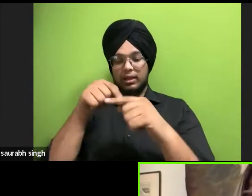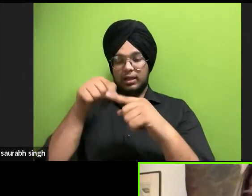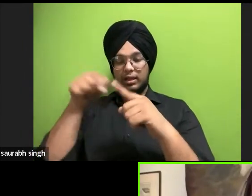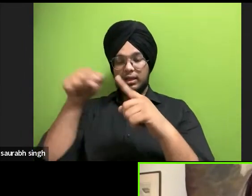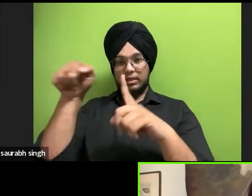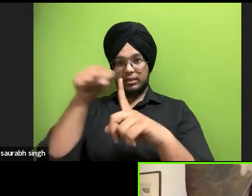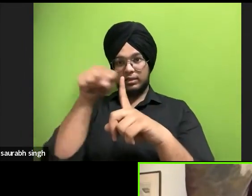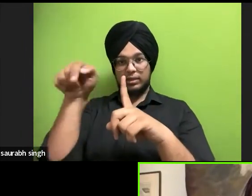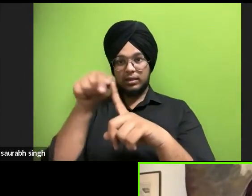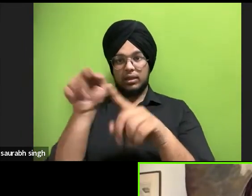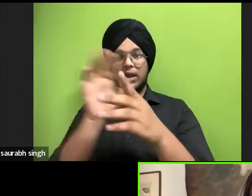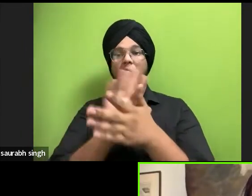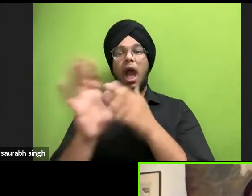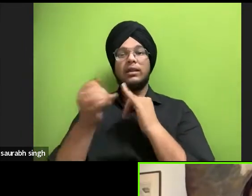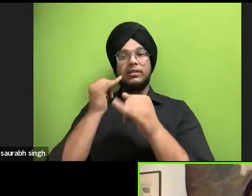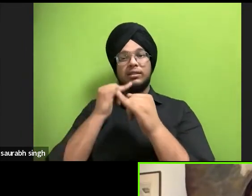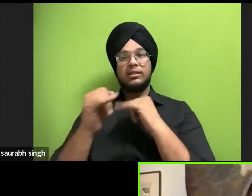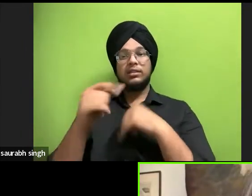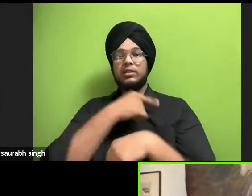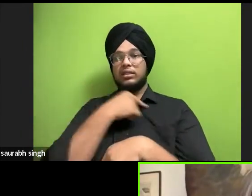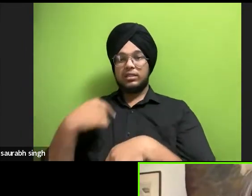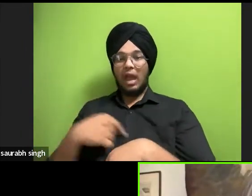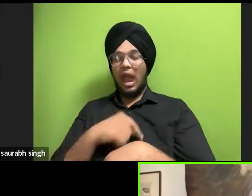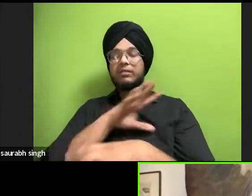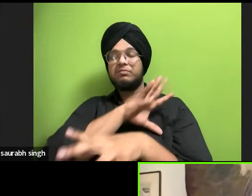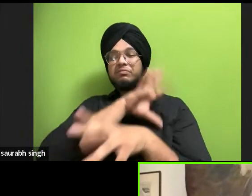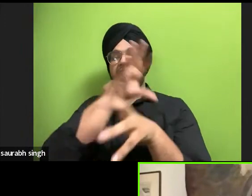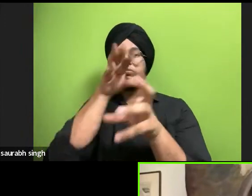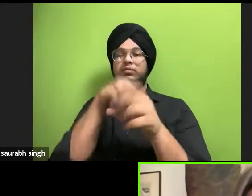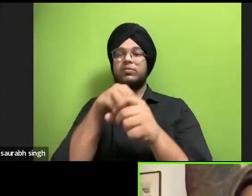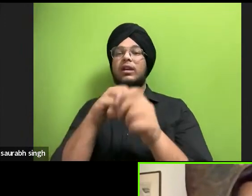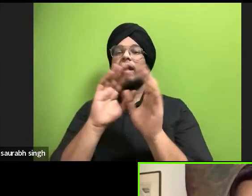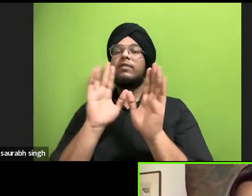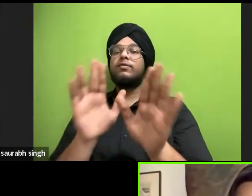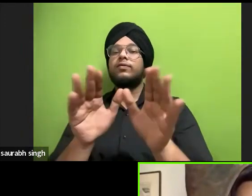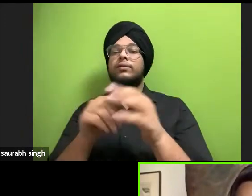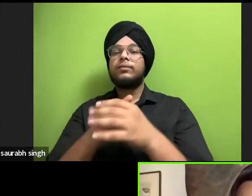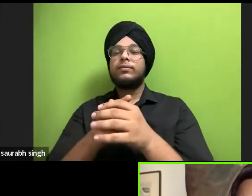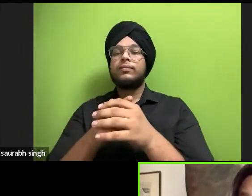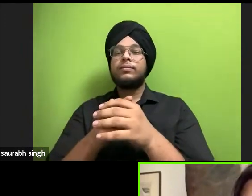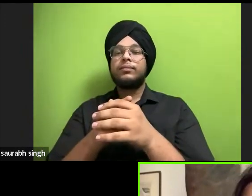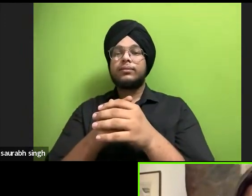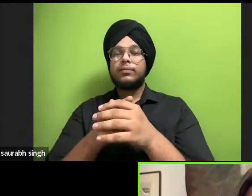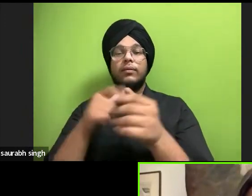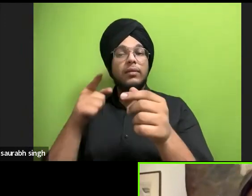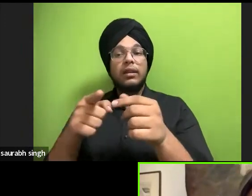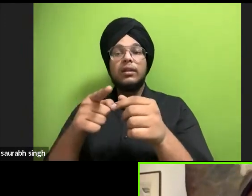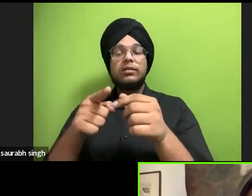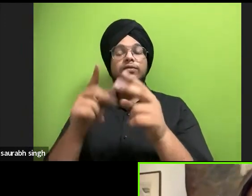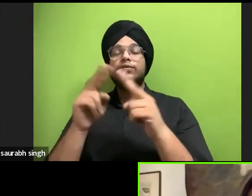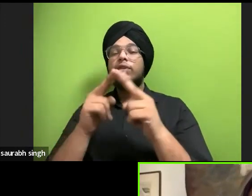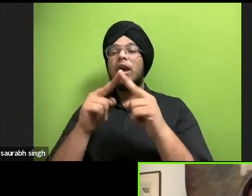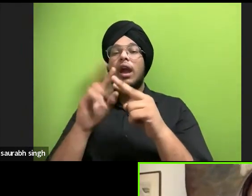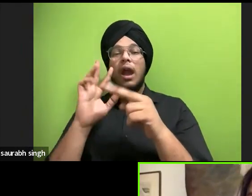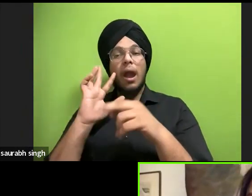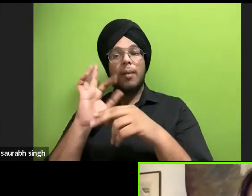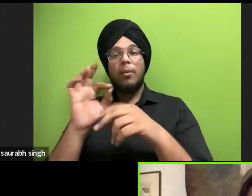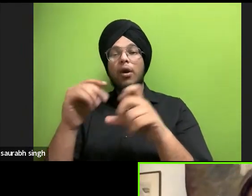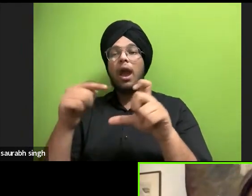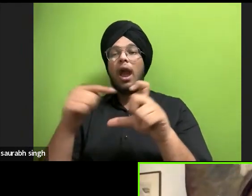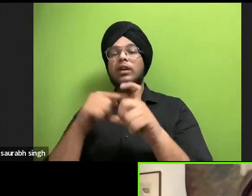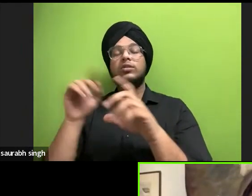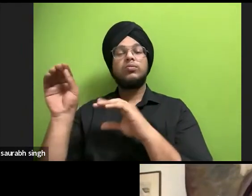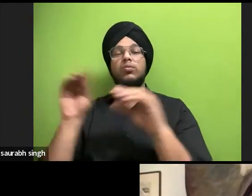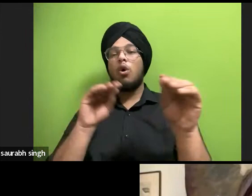a historical Chinese collection, which includes very important export collection as well, export